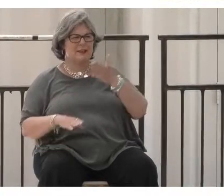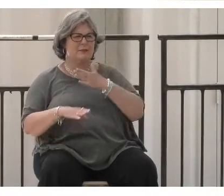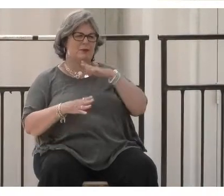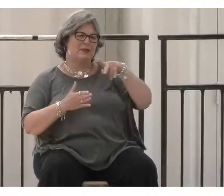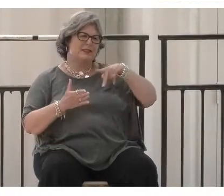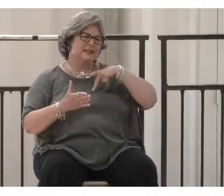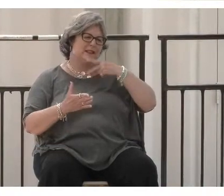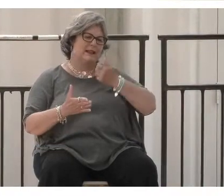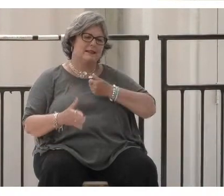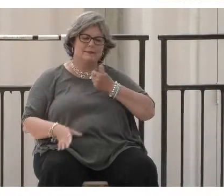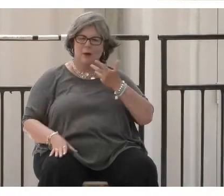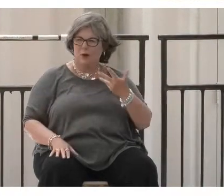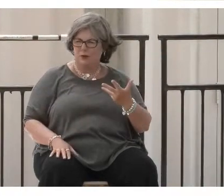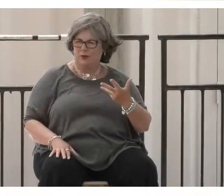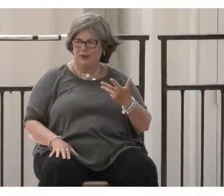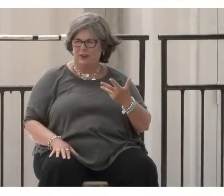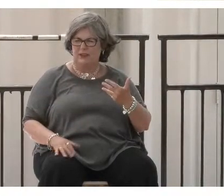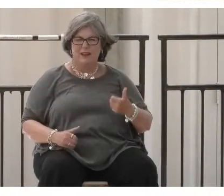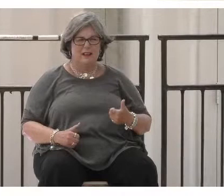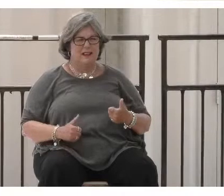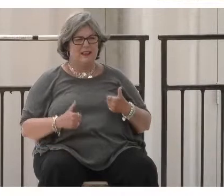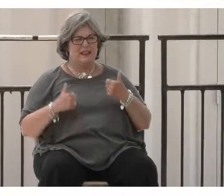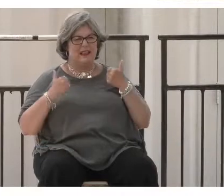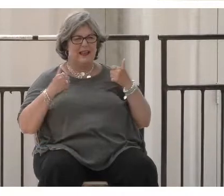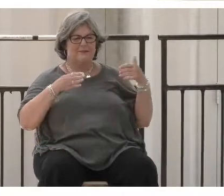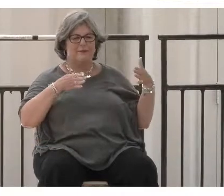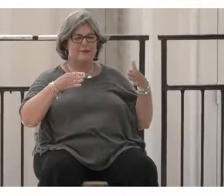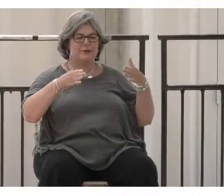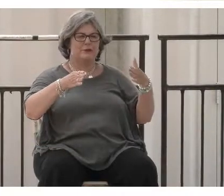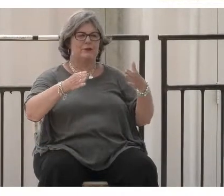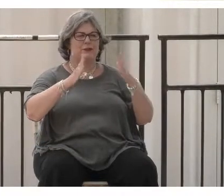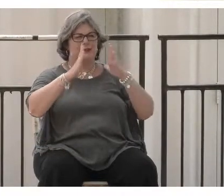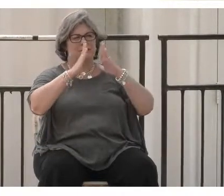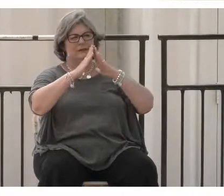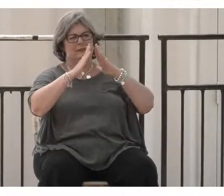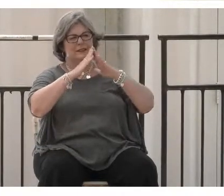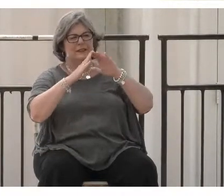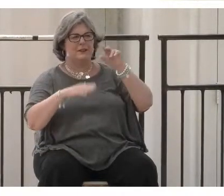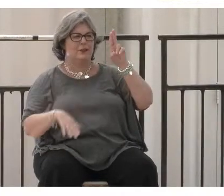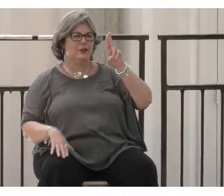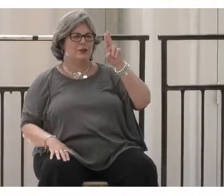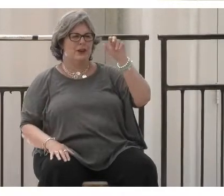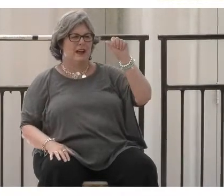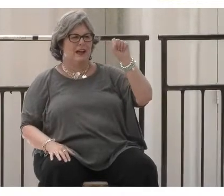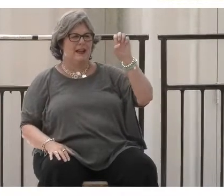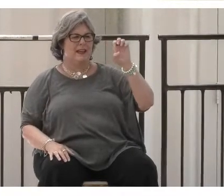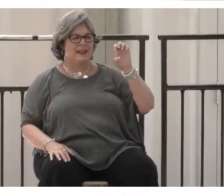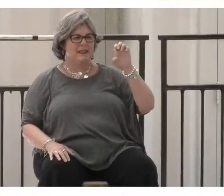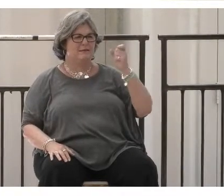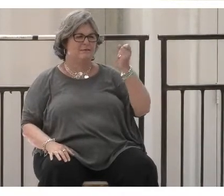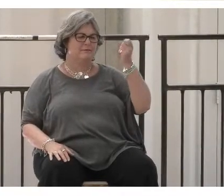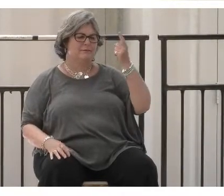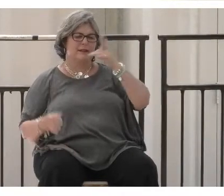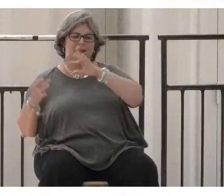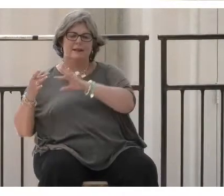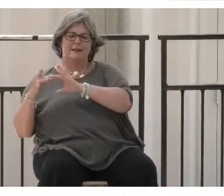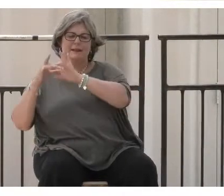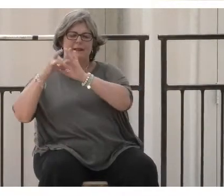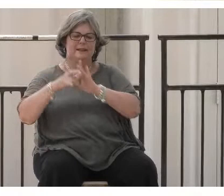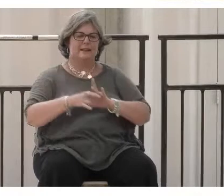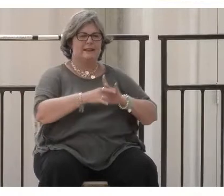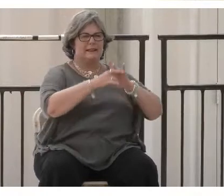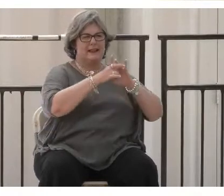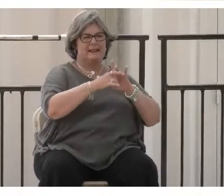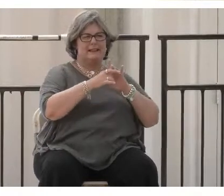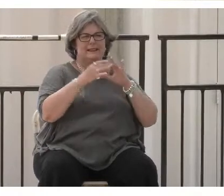dance, poetry. It's called Live from the Streets, Urban Culture in the UAE. So clearly that's connected to the conversation we